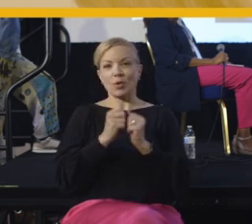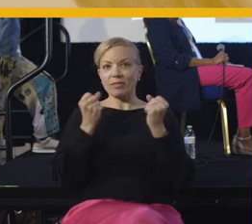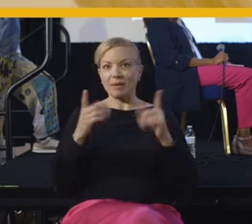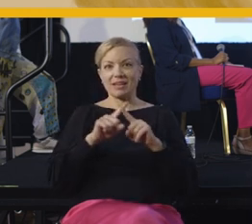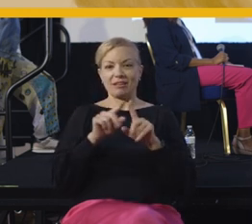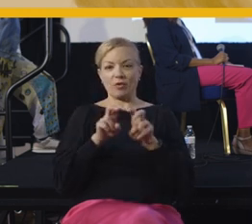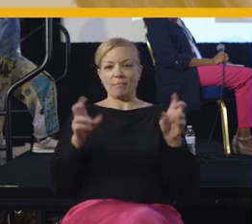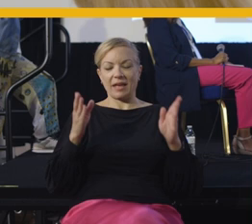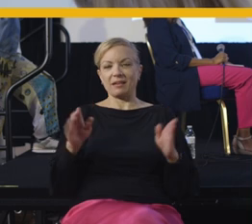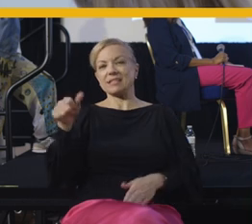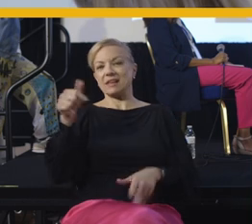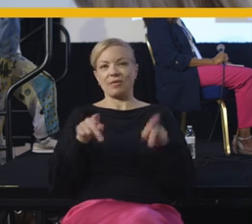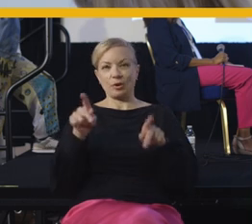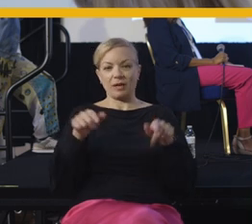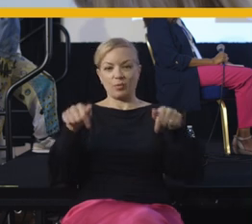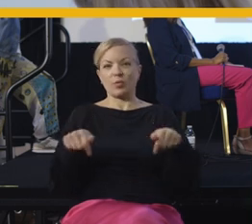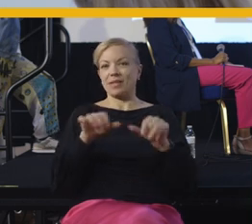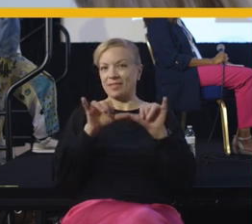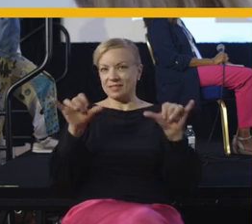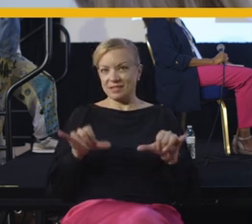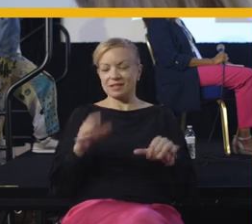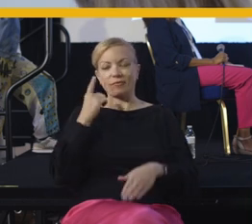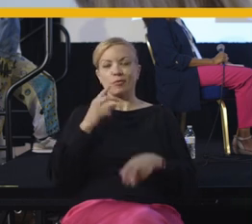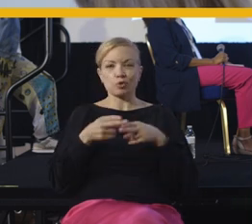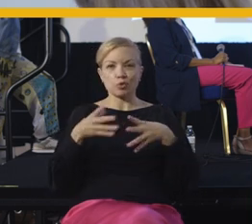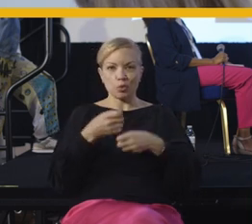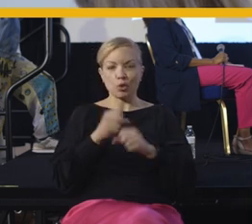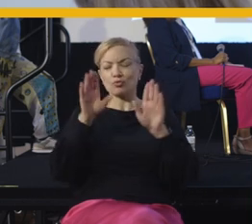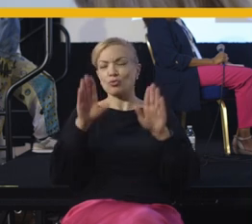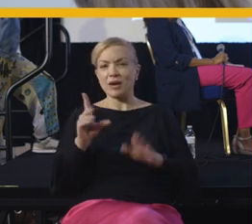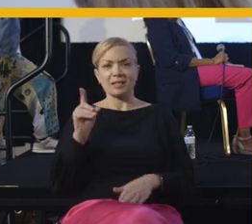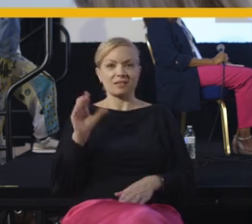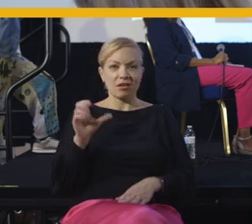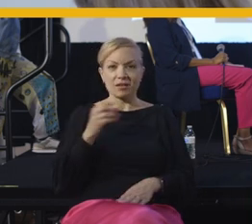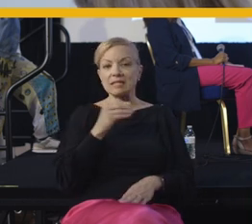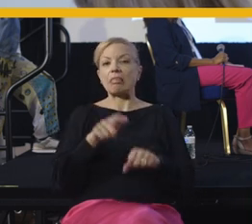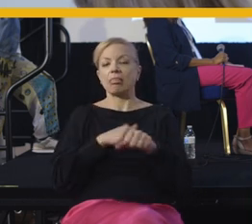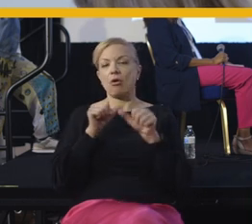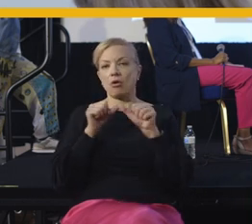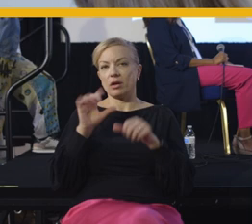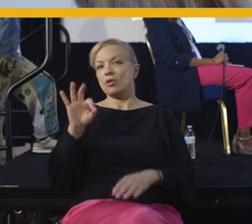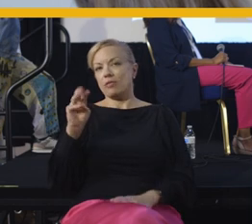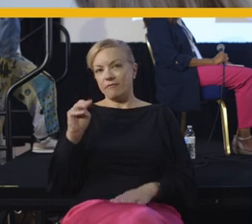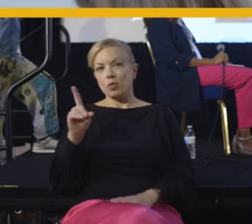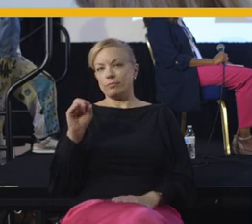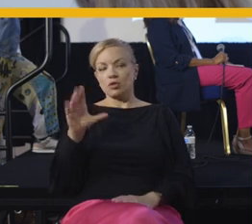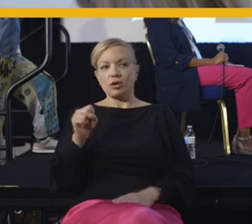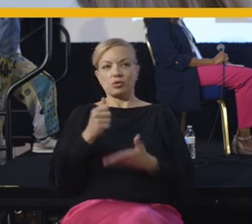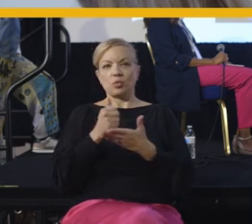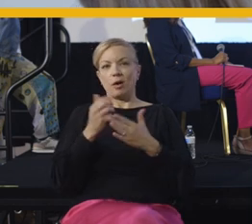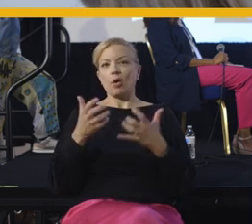panelists and other folks in the system to bring great short documentary storytelling, long-form documentaries to the flagship channel and grow our audience